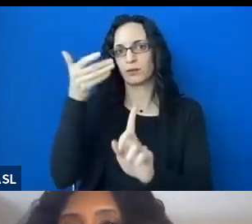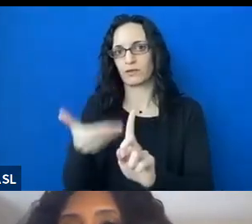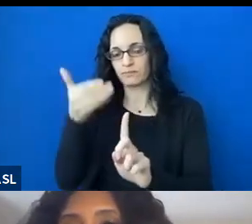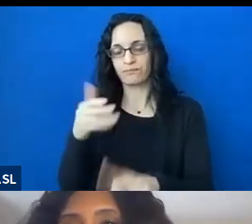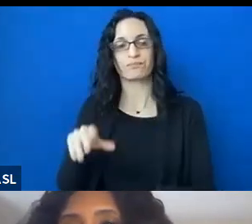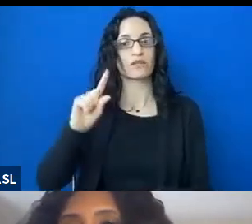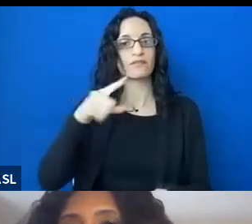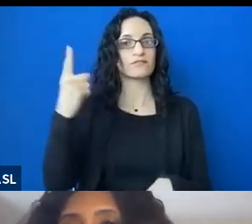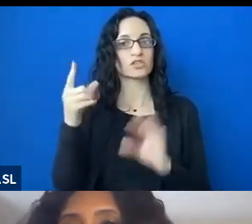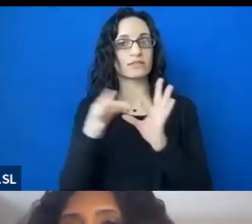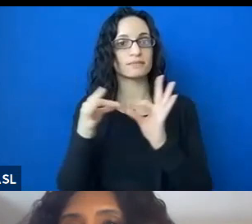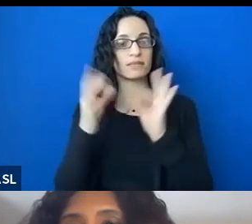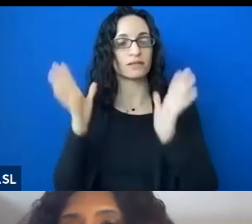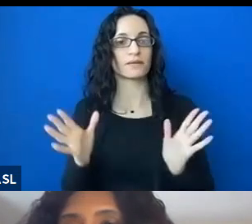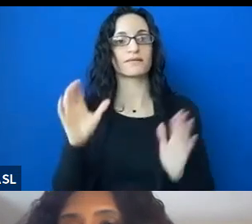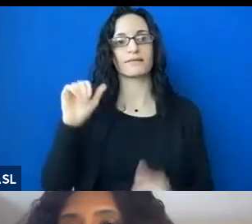First speaker is Anna Dorr.